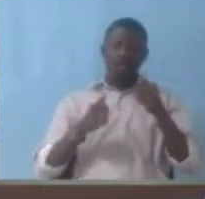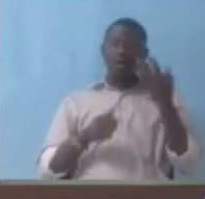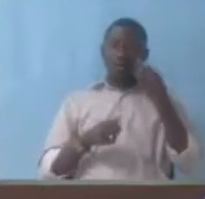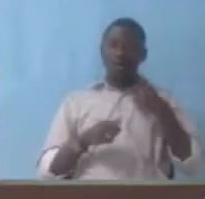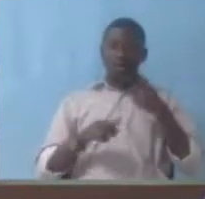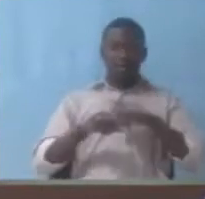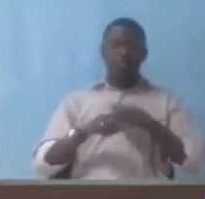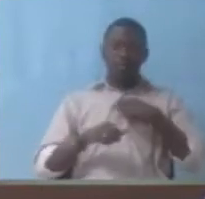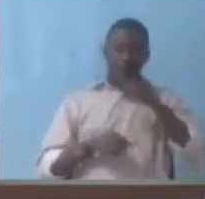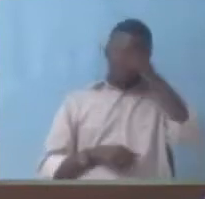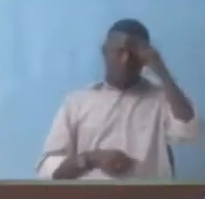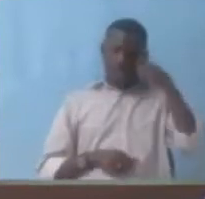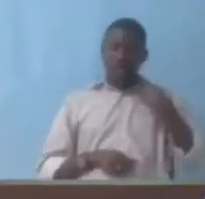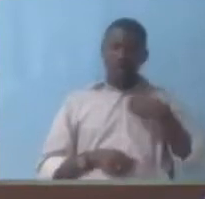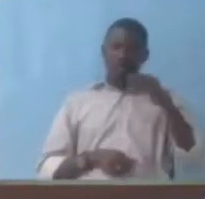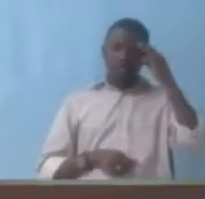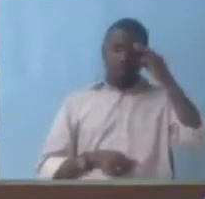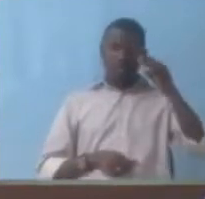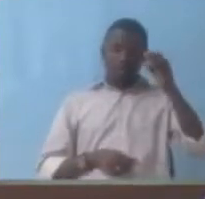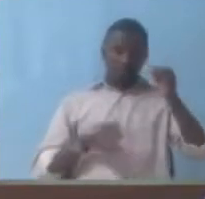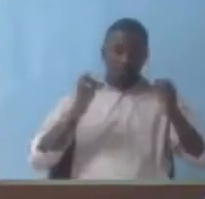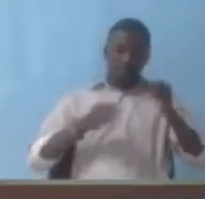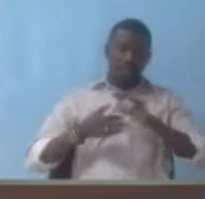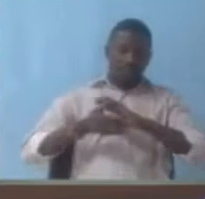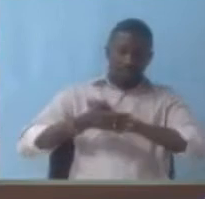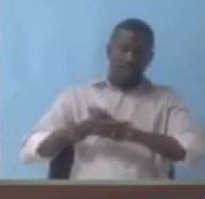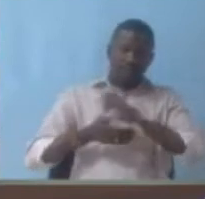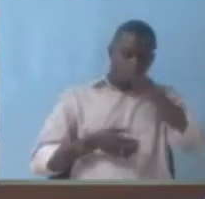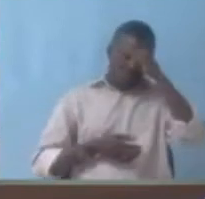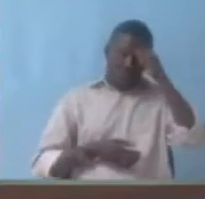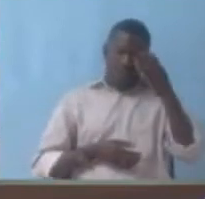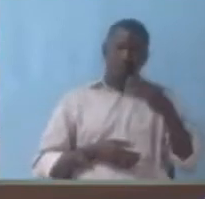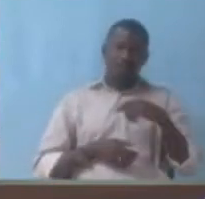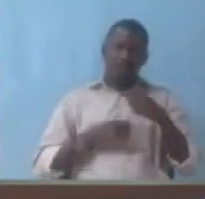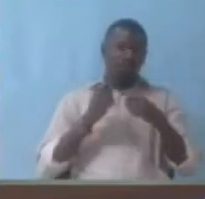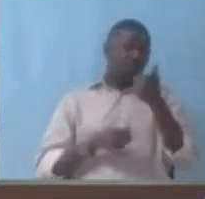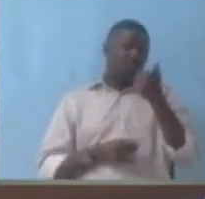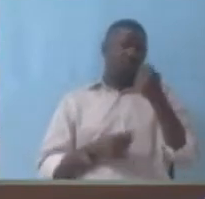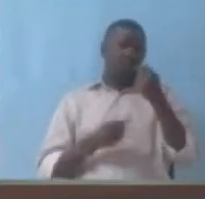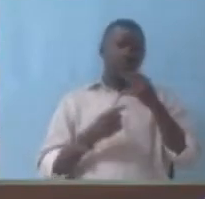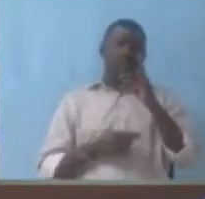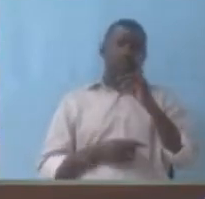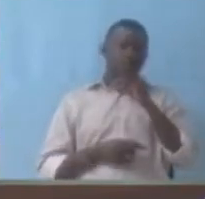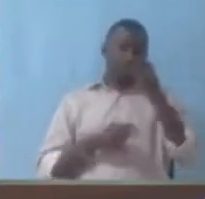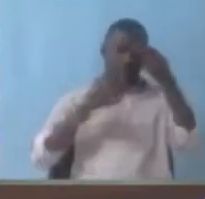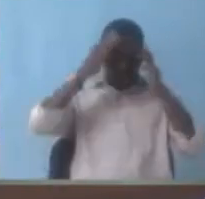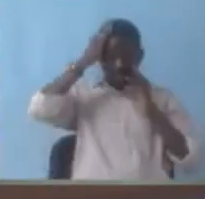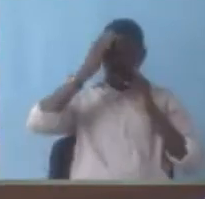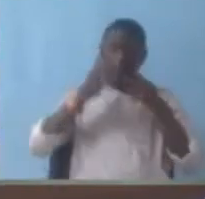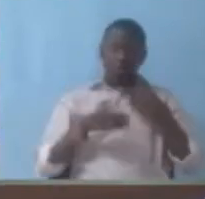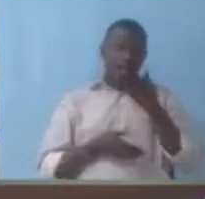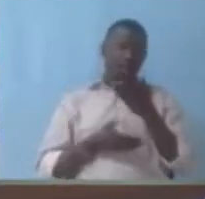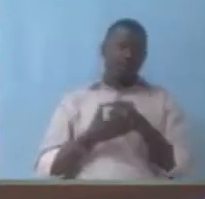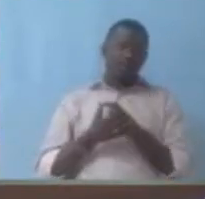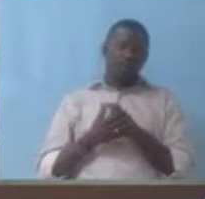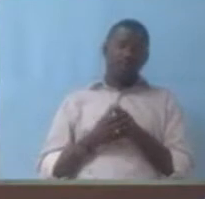yes. Wato member Attorney General ya makamo tamandikang wo decree wo rolu findita utumole. These decrees, unlike normal laws,